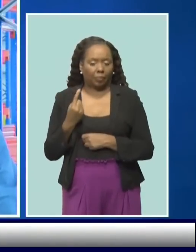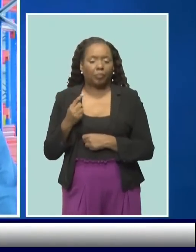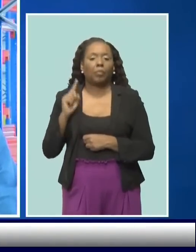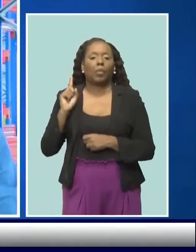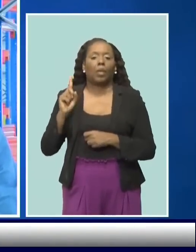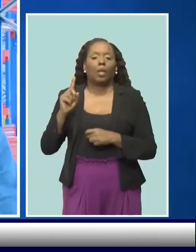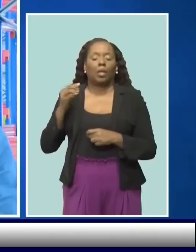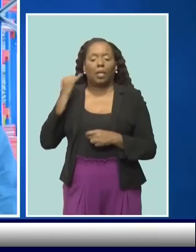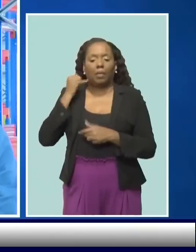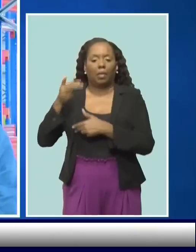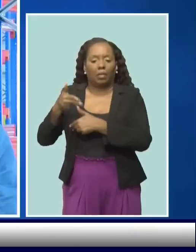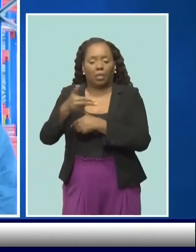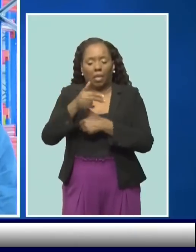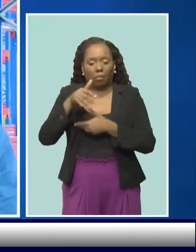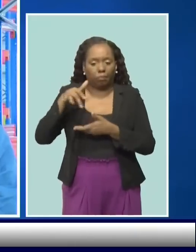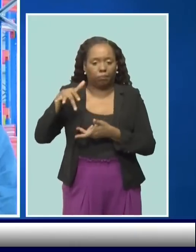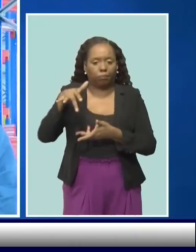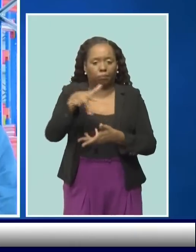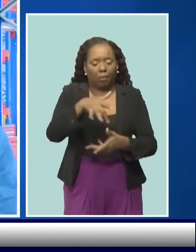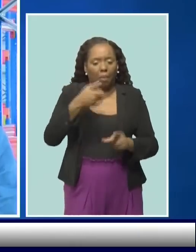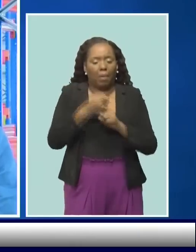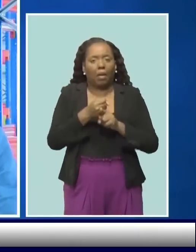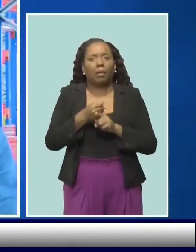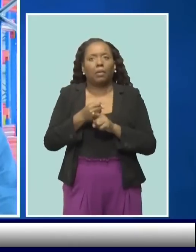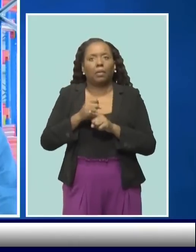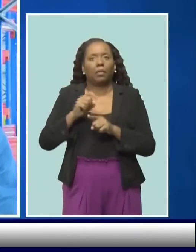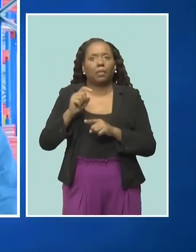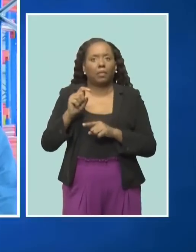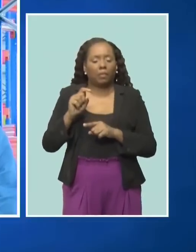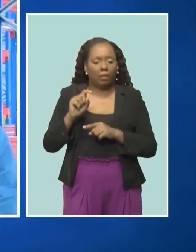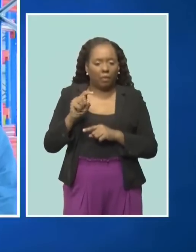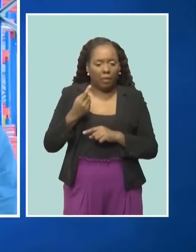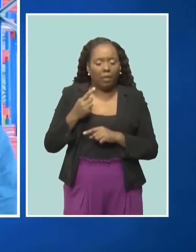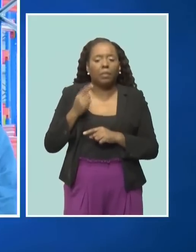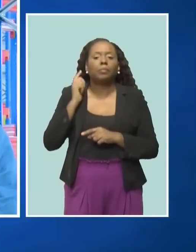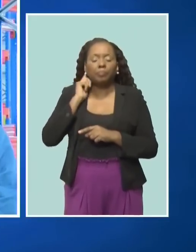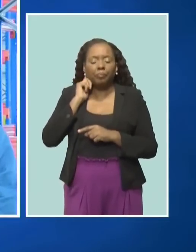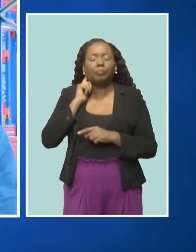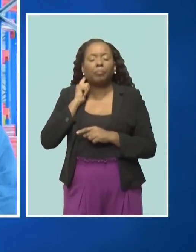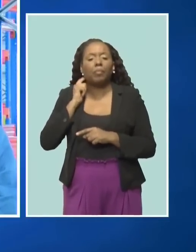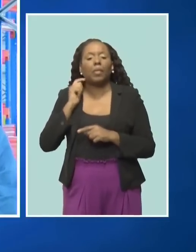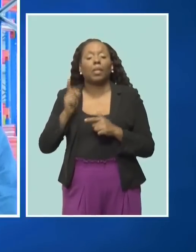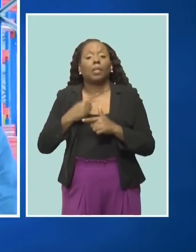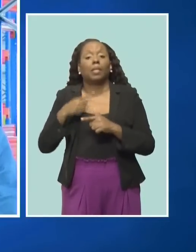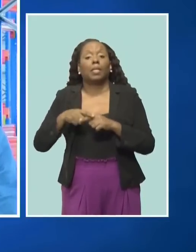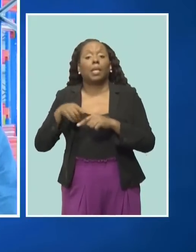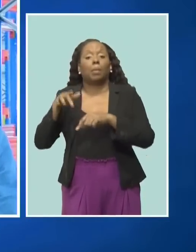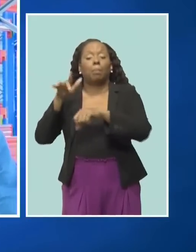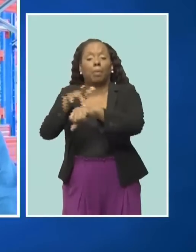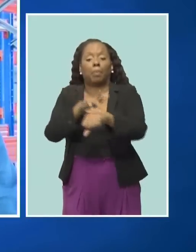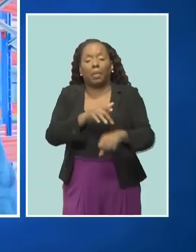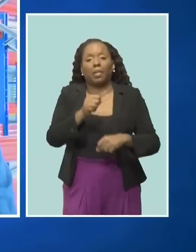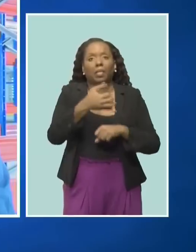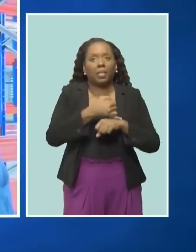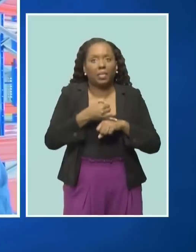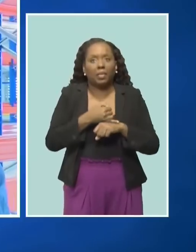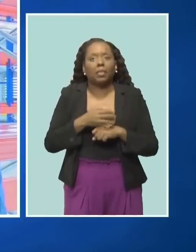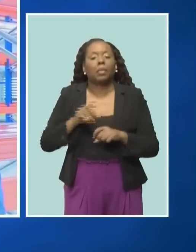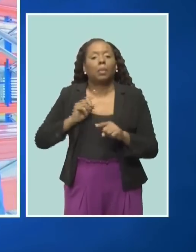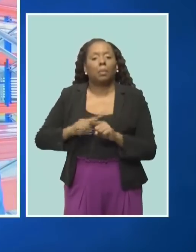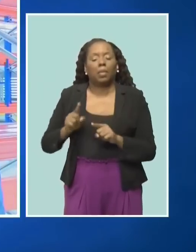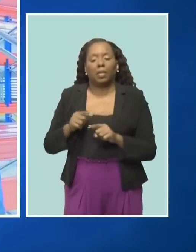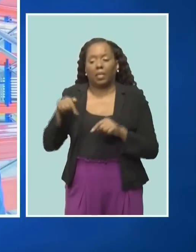then goes on to the rest. So if the hub is here and we need to draw from supplies here, we can do that, but we can